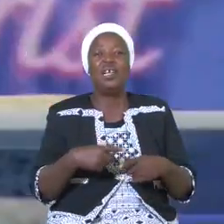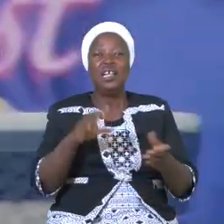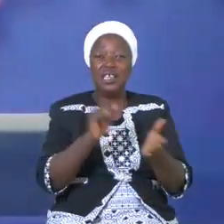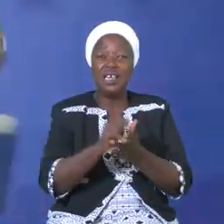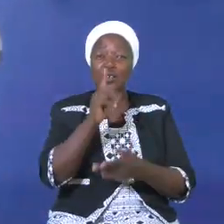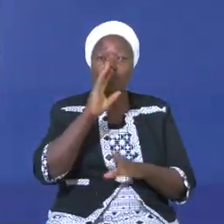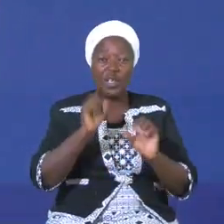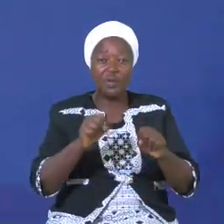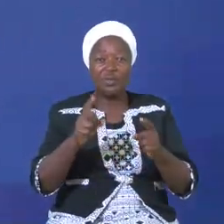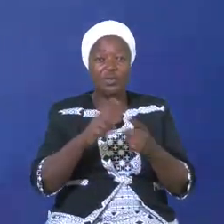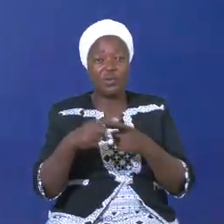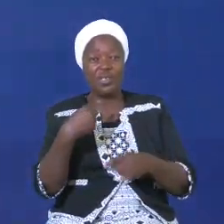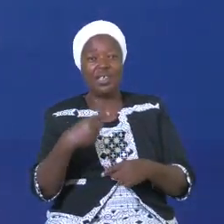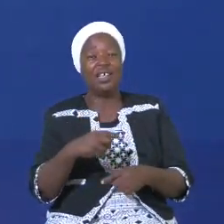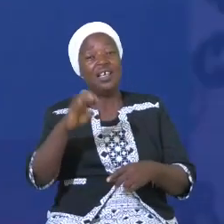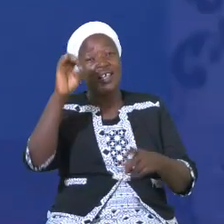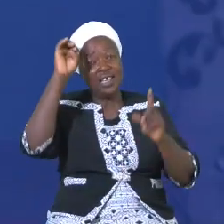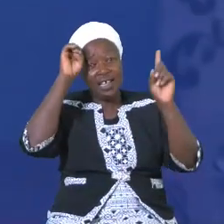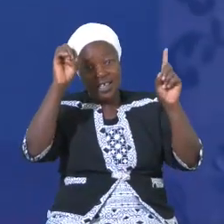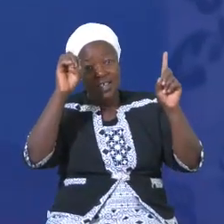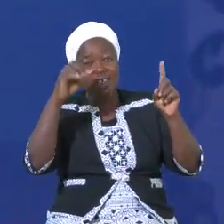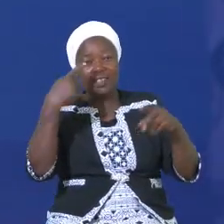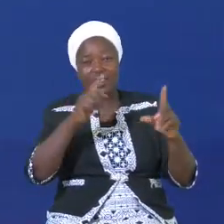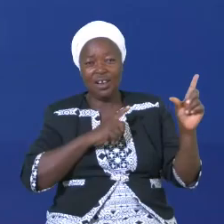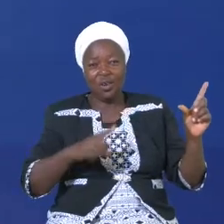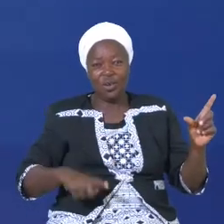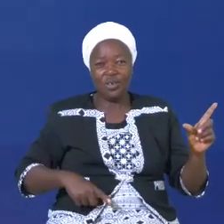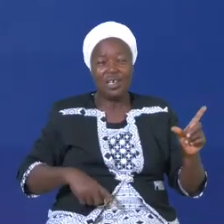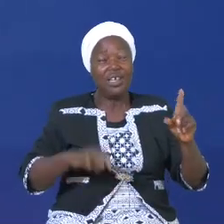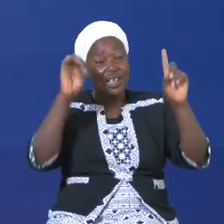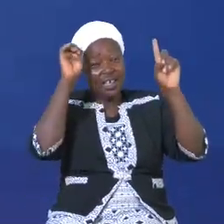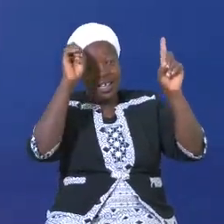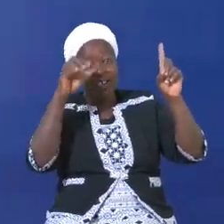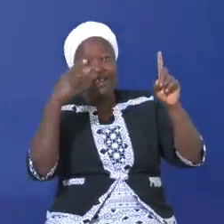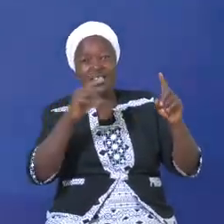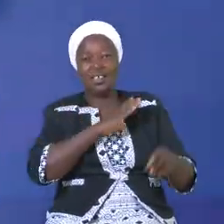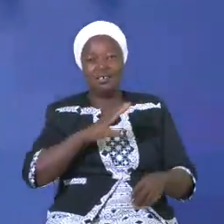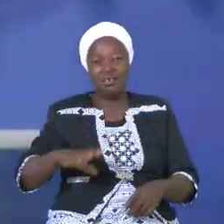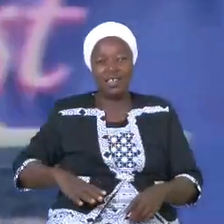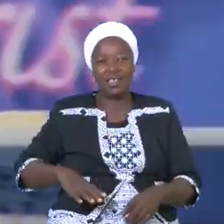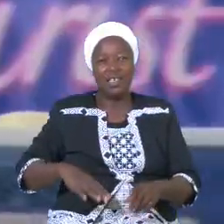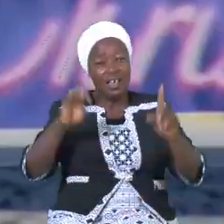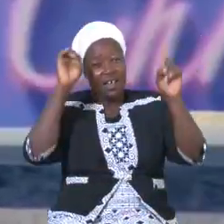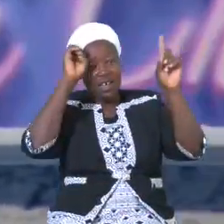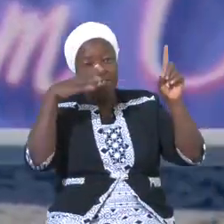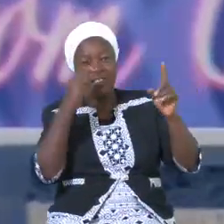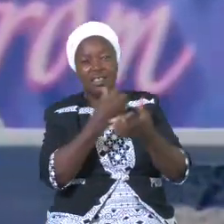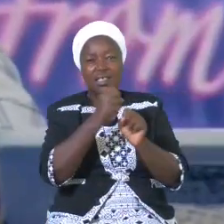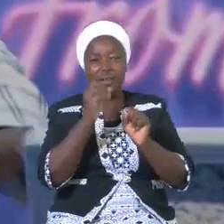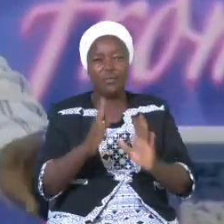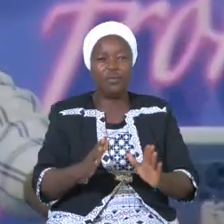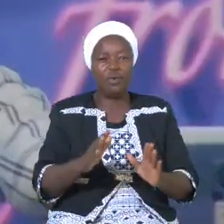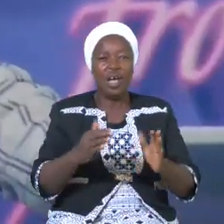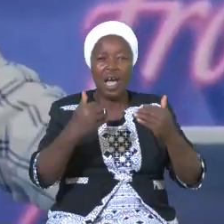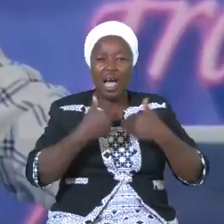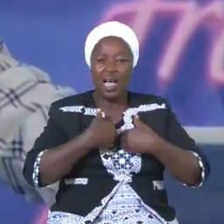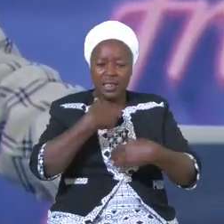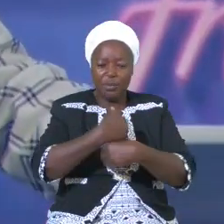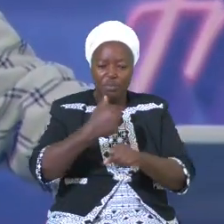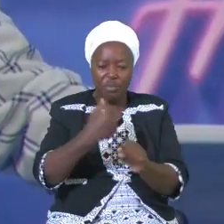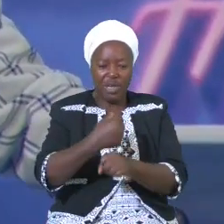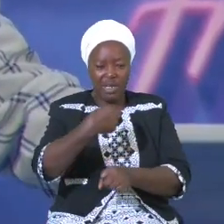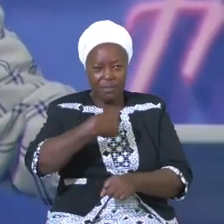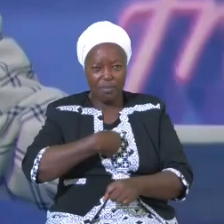say he the lord he the christ he the savior has made